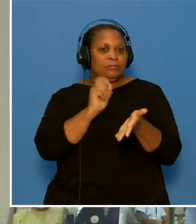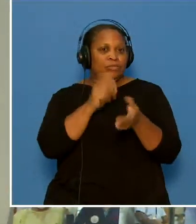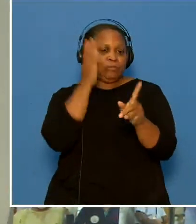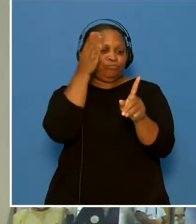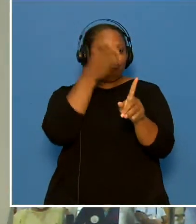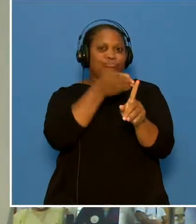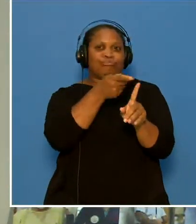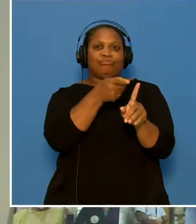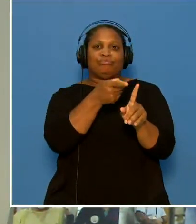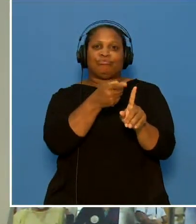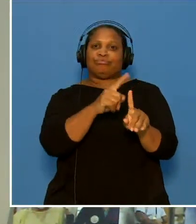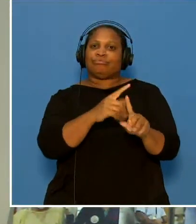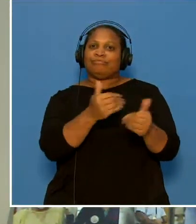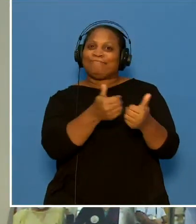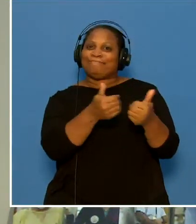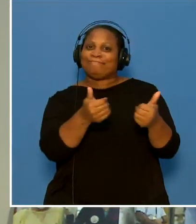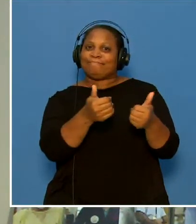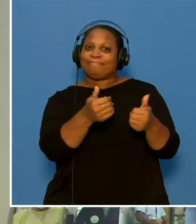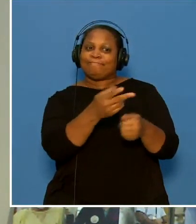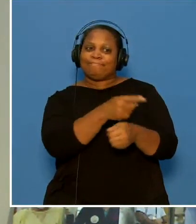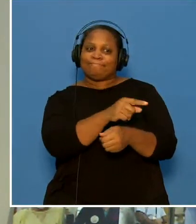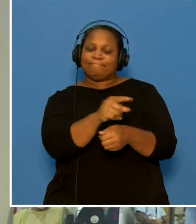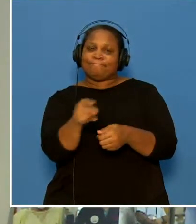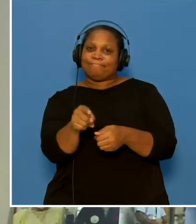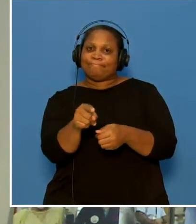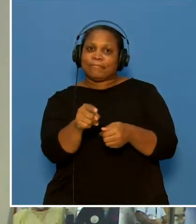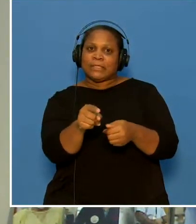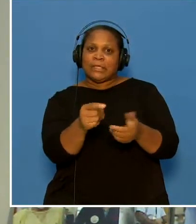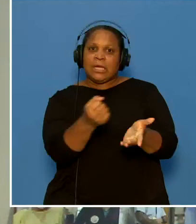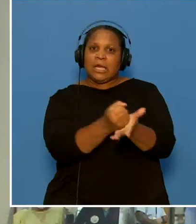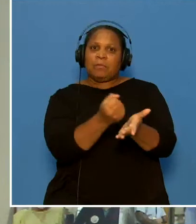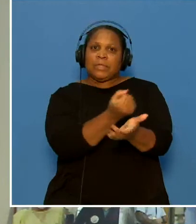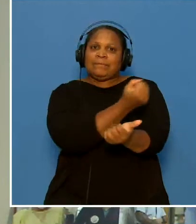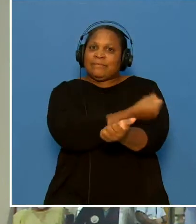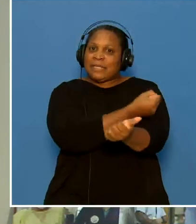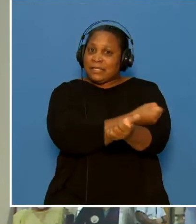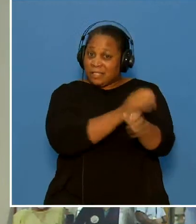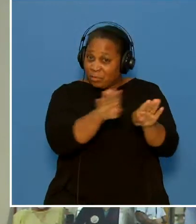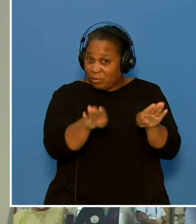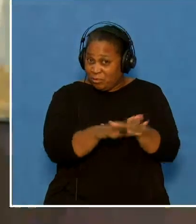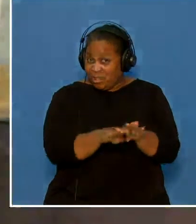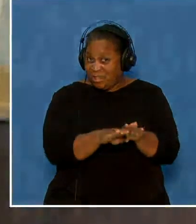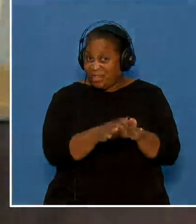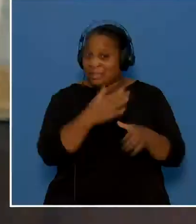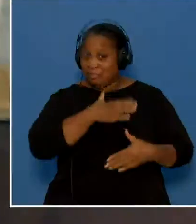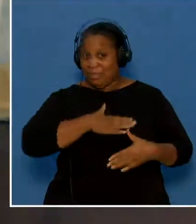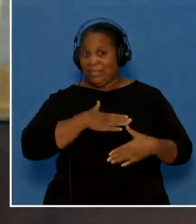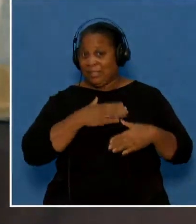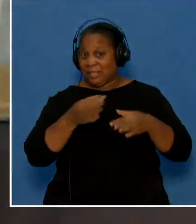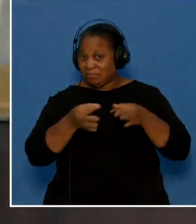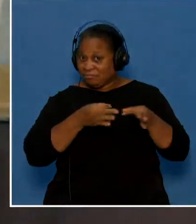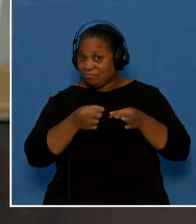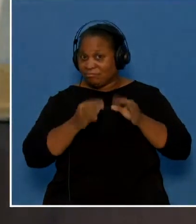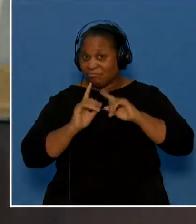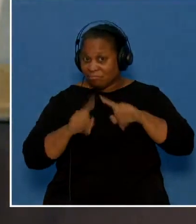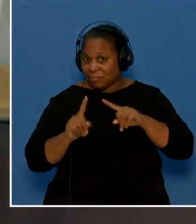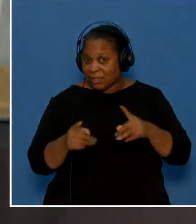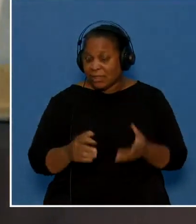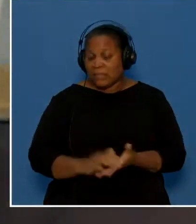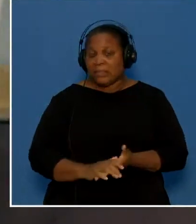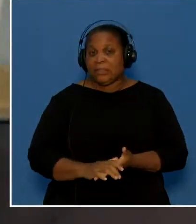to you on 2 separate occasions recently offering to help provide vaccines for Bermuda. Can you please tell us what your response was?